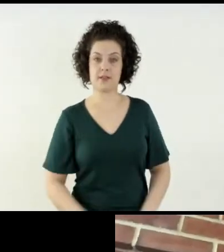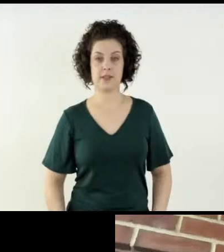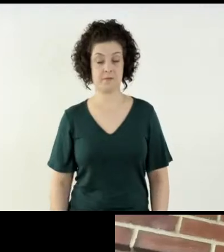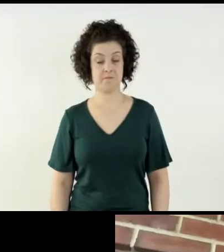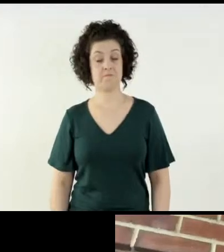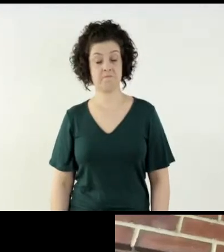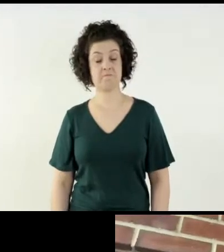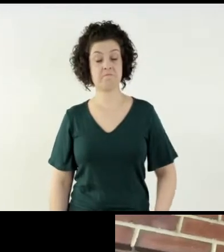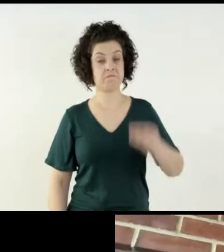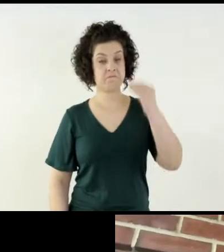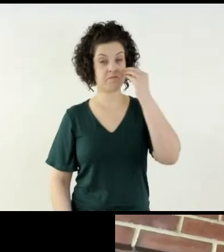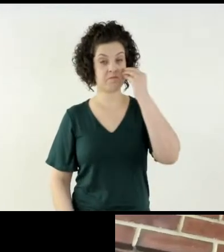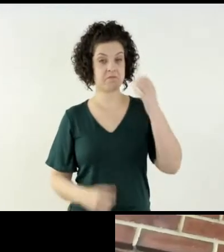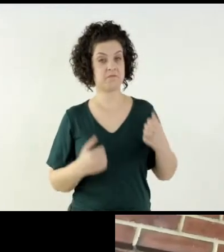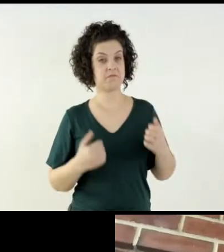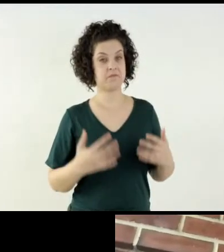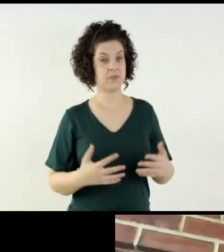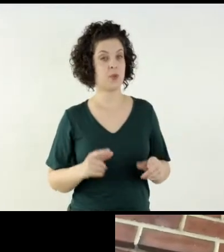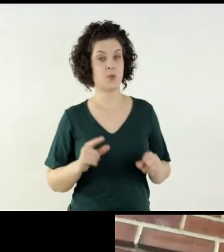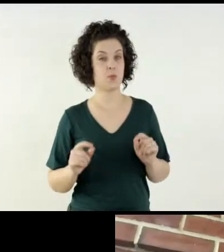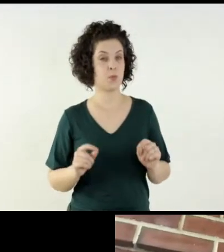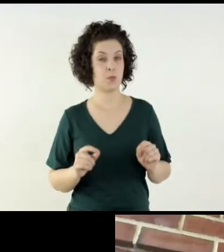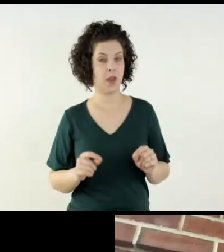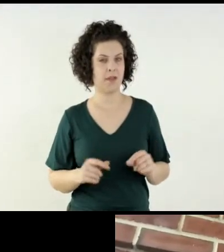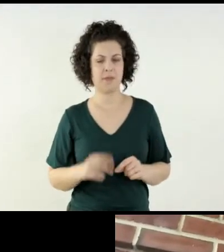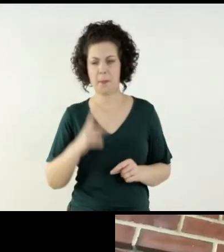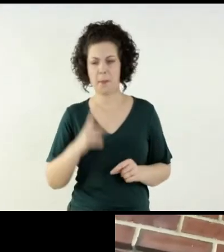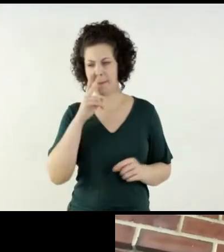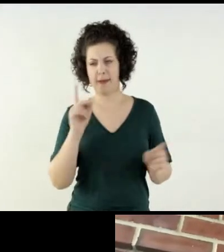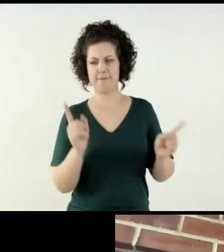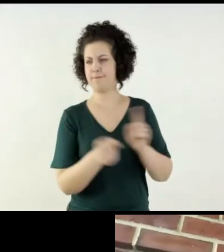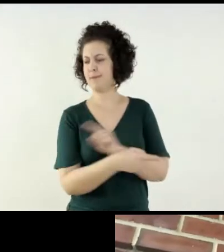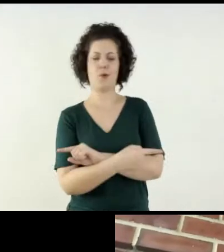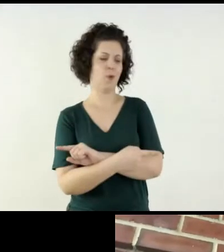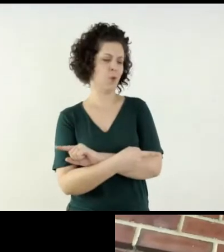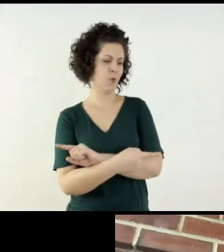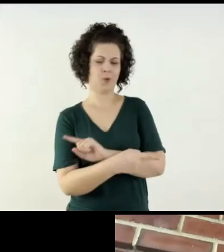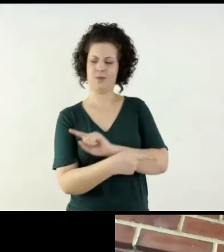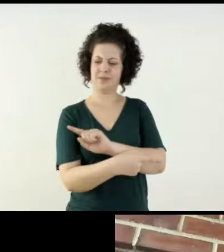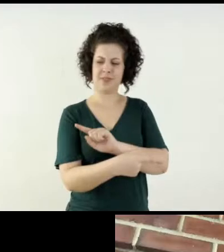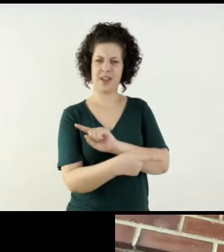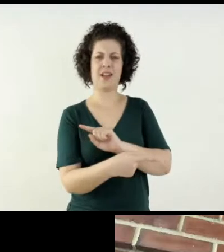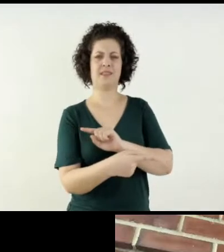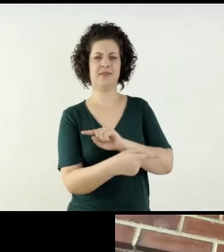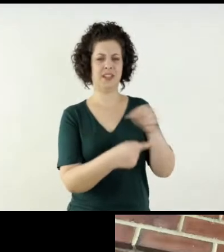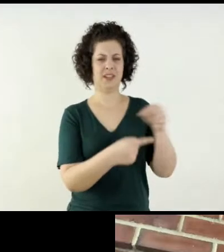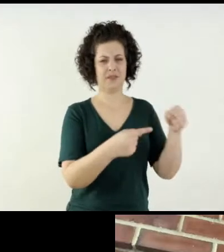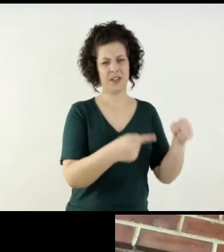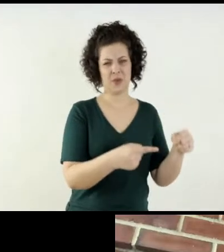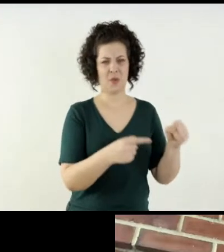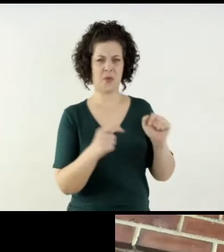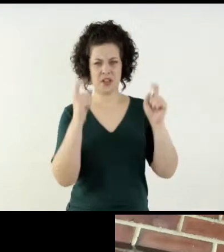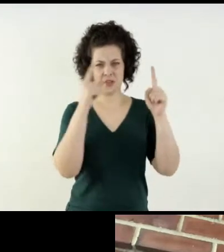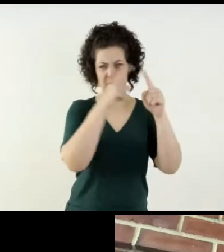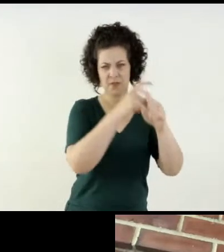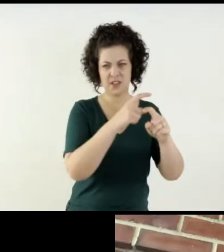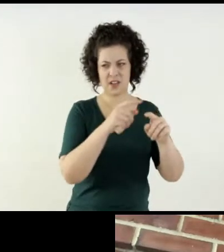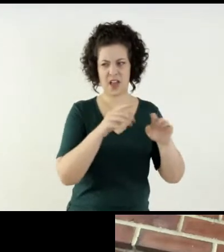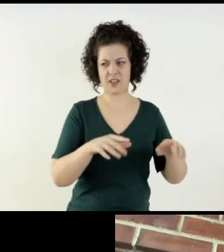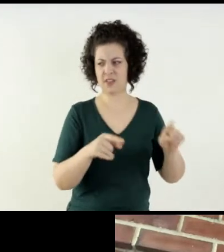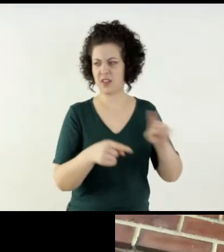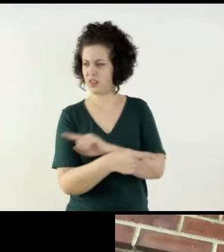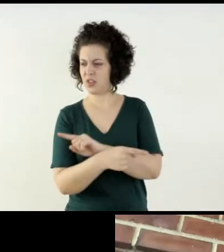is contradictory, that it is challenging, that it is difficult and sometimes uncomfortable, that we